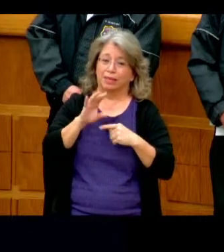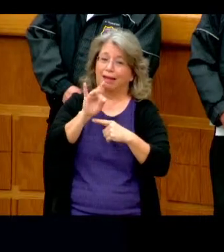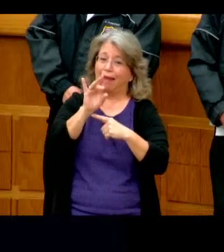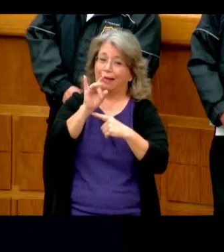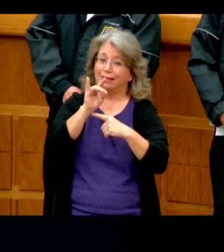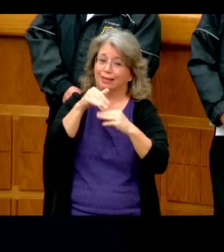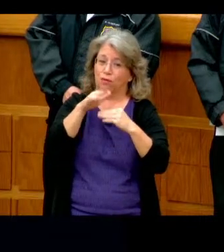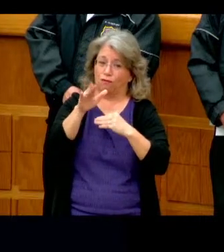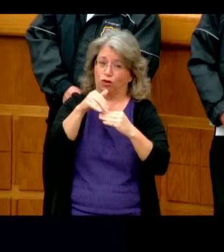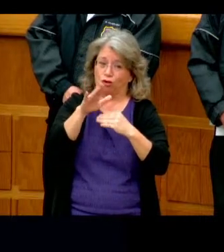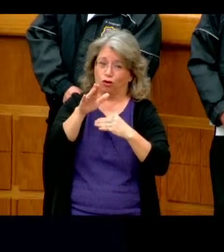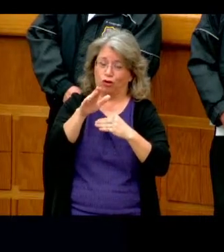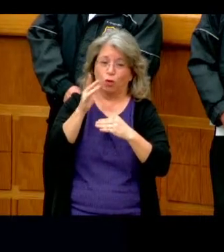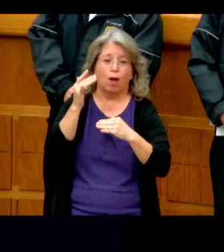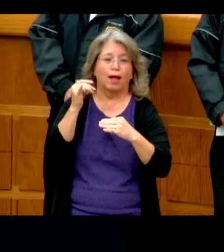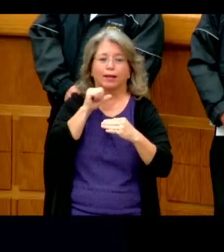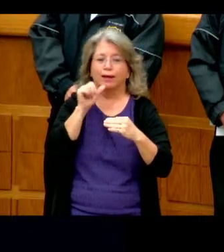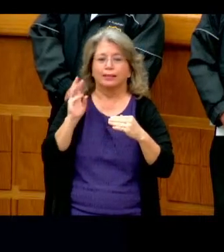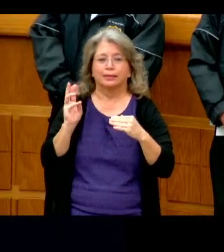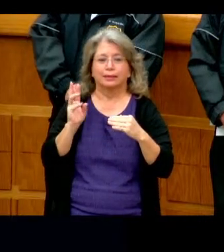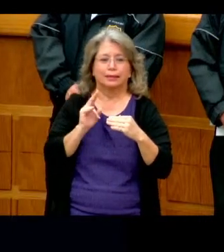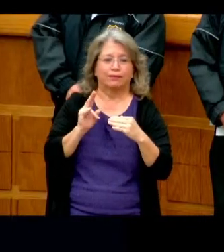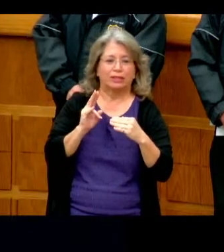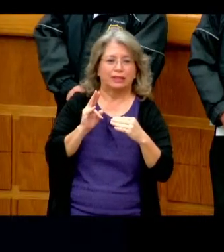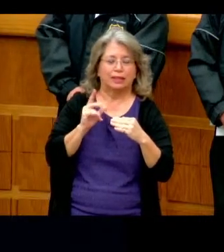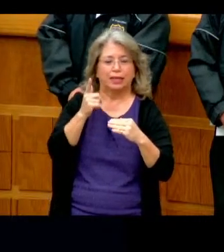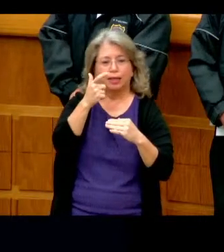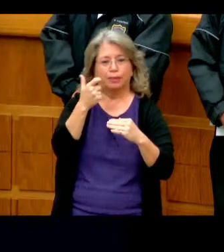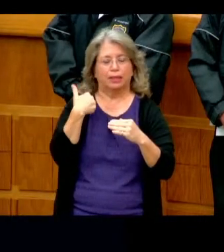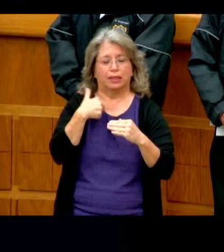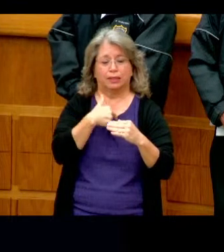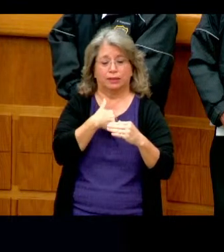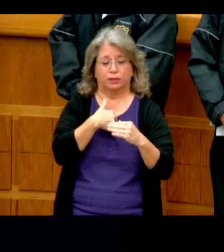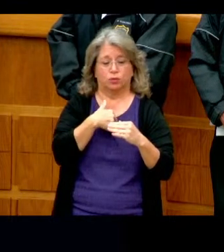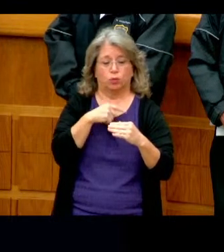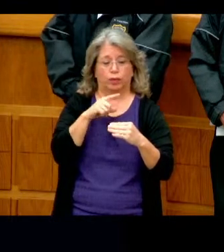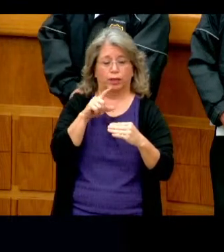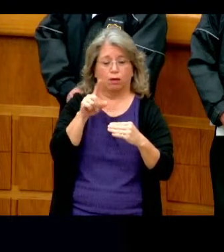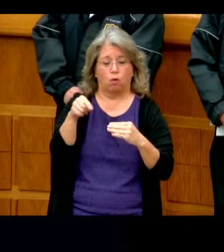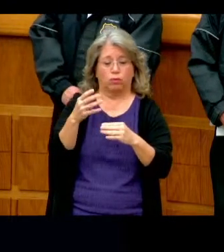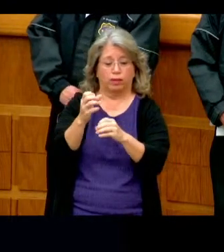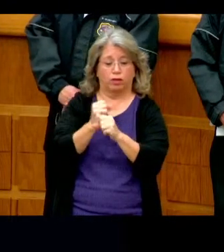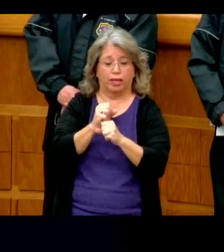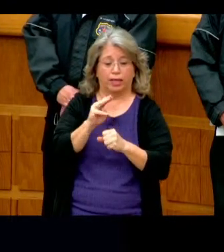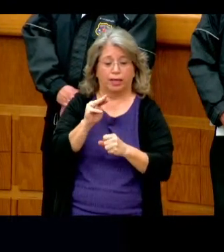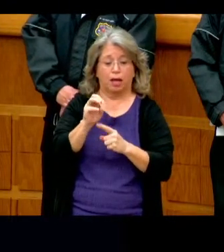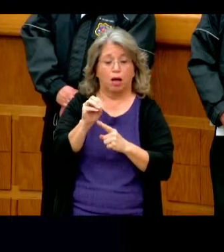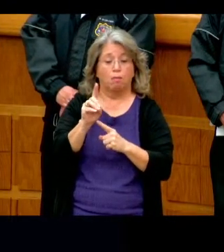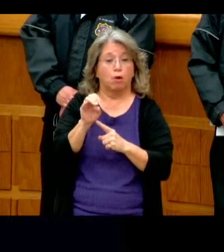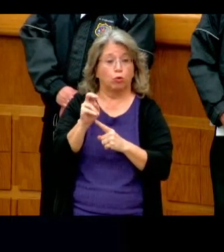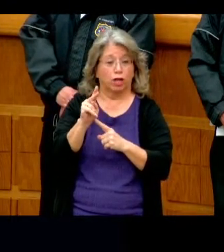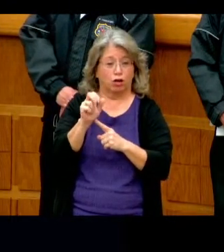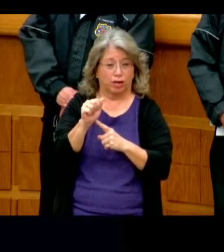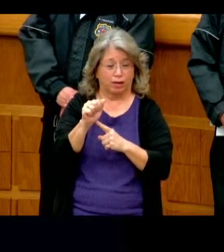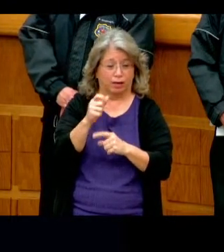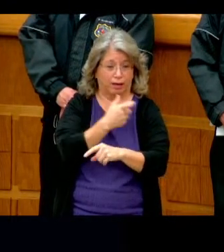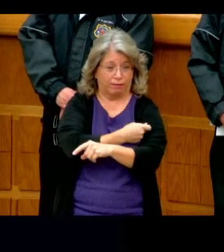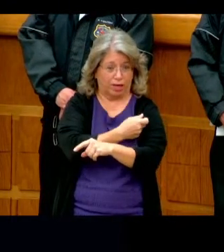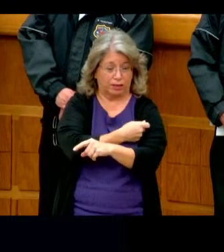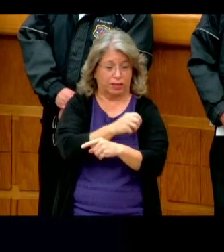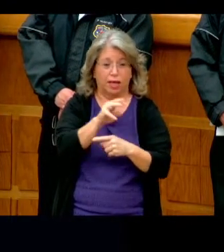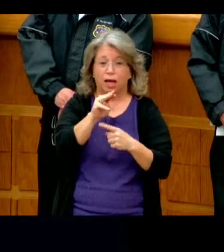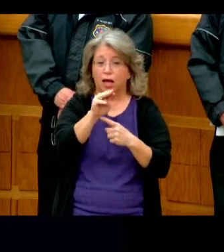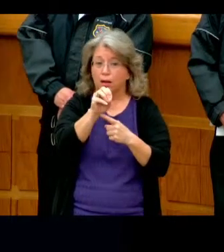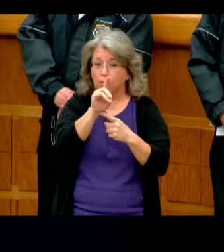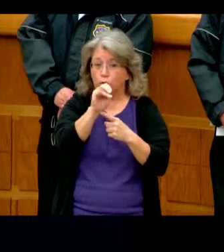and 17-year-olds is because we only have, what we're receiving is the Moderna vaccine. The Moderna vaccine is only